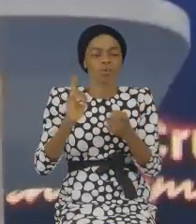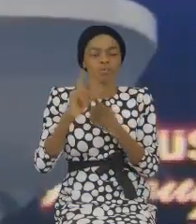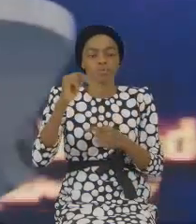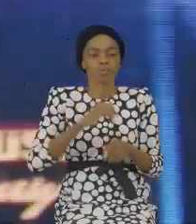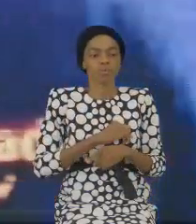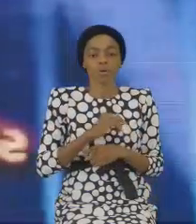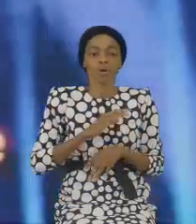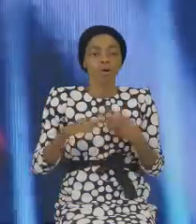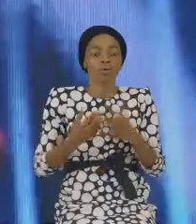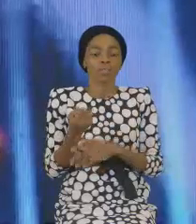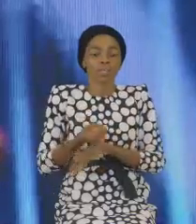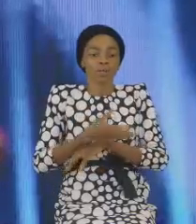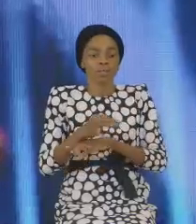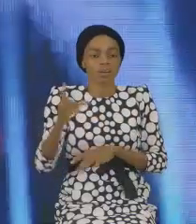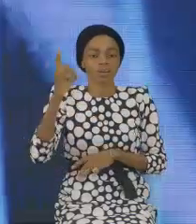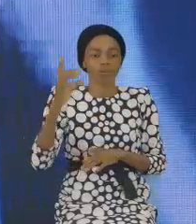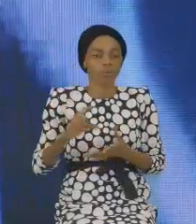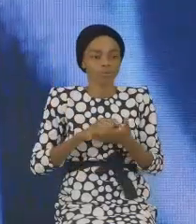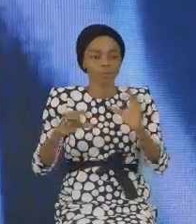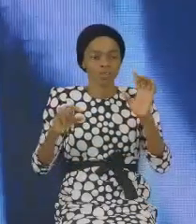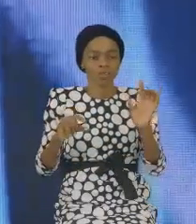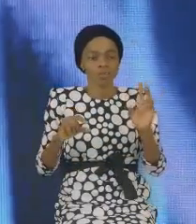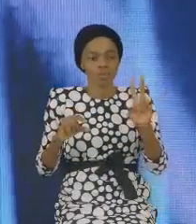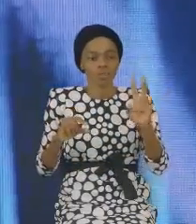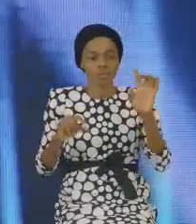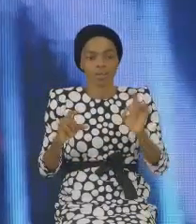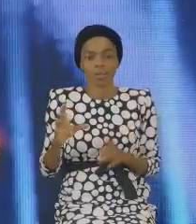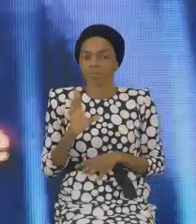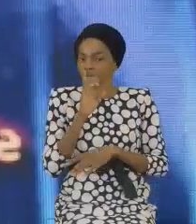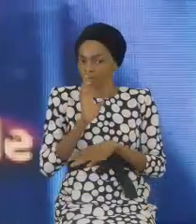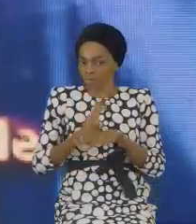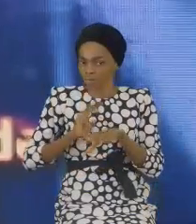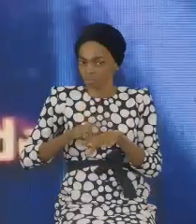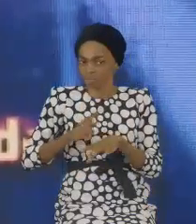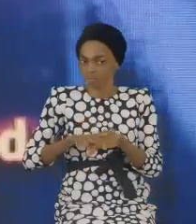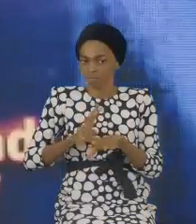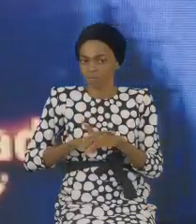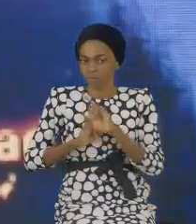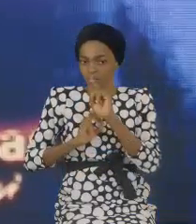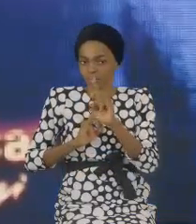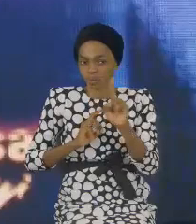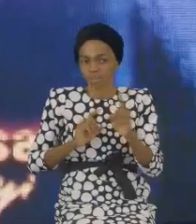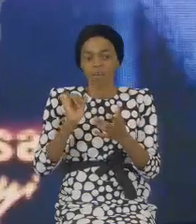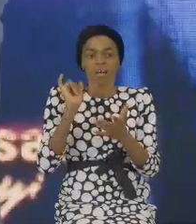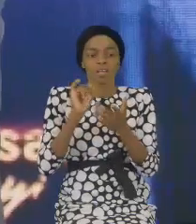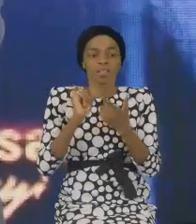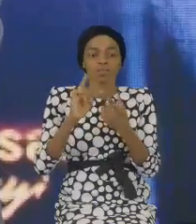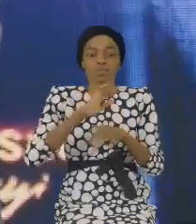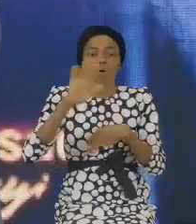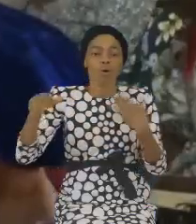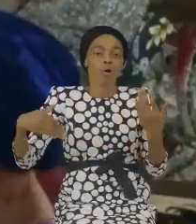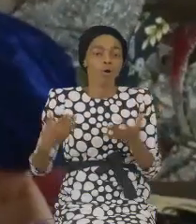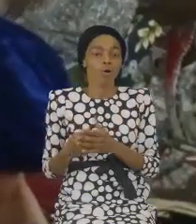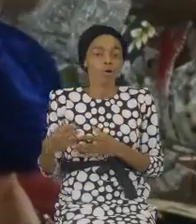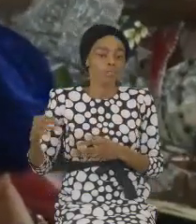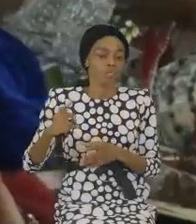Verse 28. In verse 28, take heed therefore unto yourselves and to all the flock over the